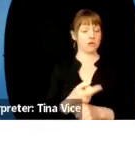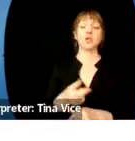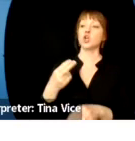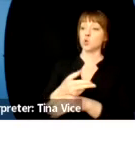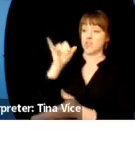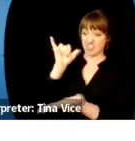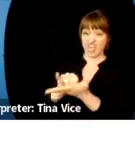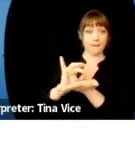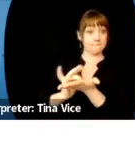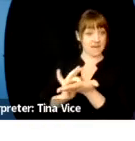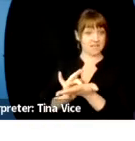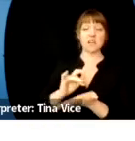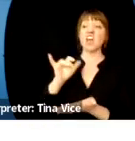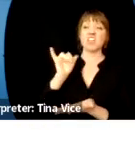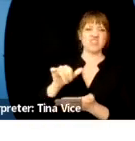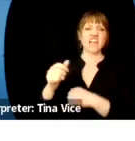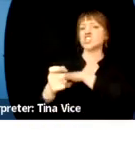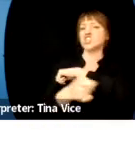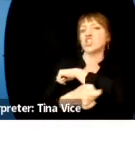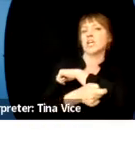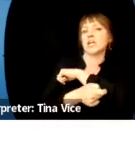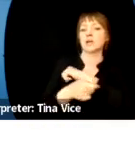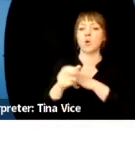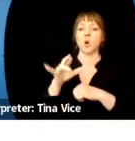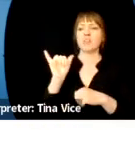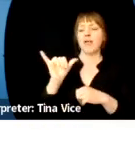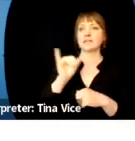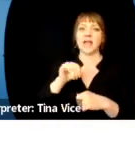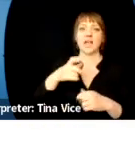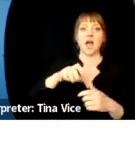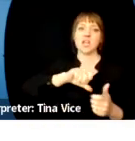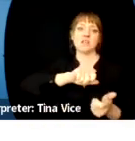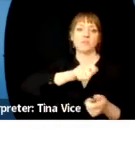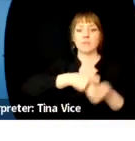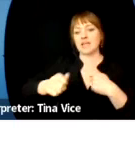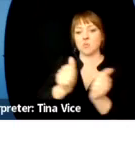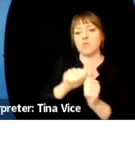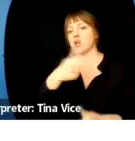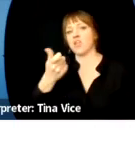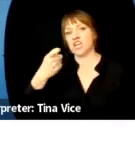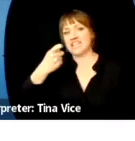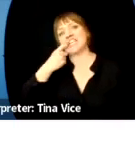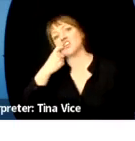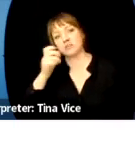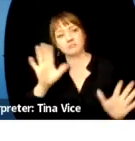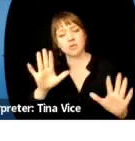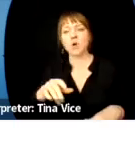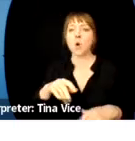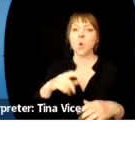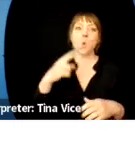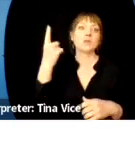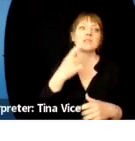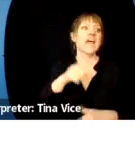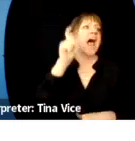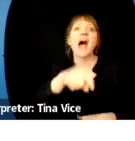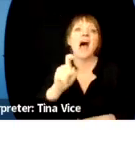disorder is cheating, or it's heroin light, or it's just an addiction to another substance. It needs to be 12 steps, trust in a higher